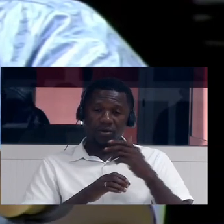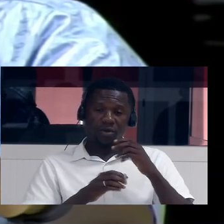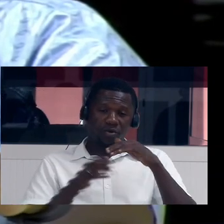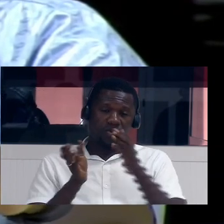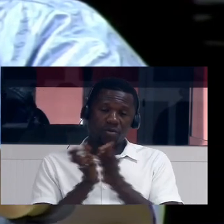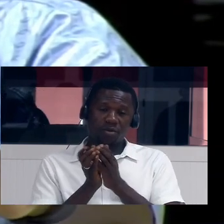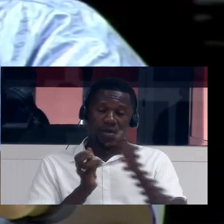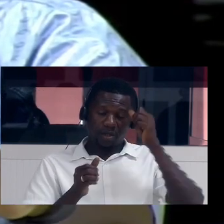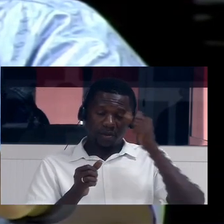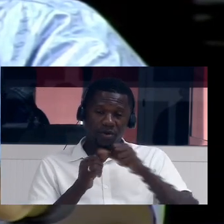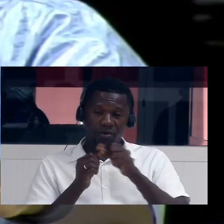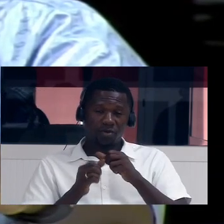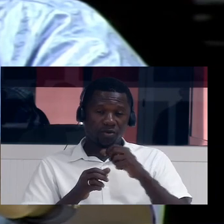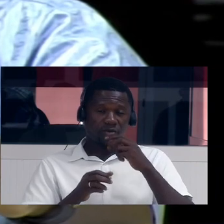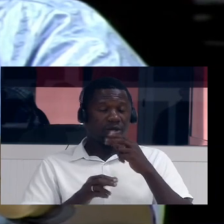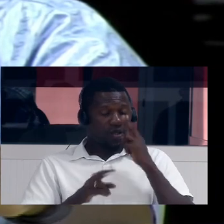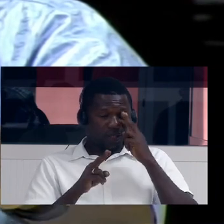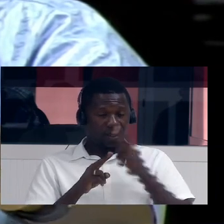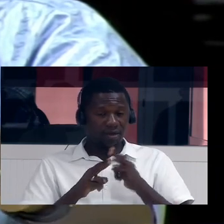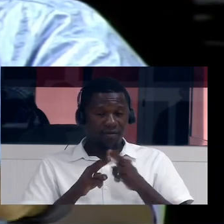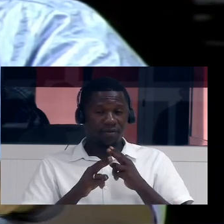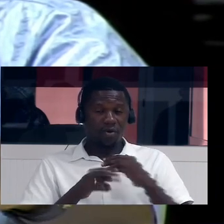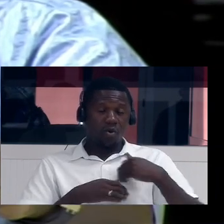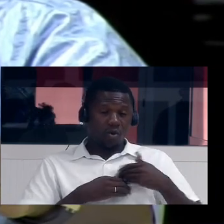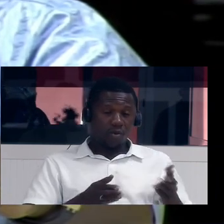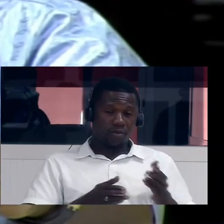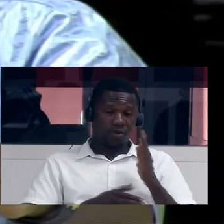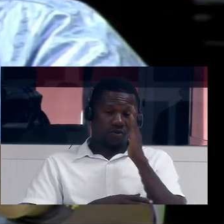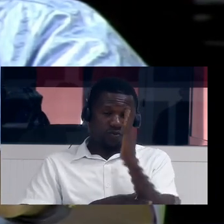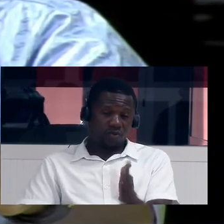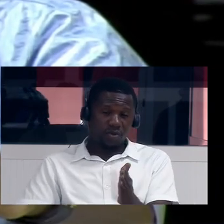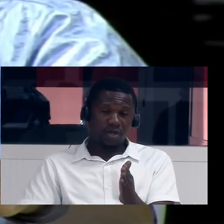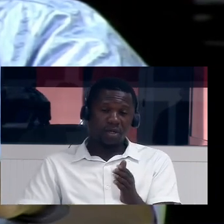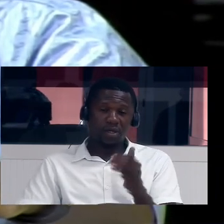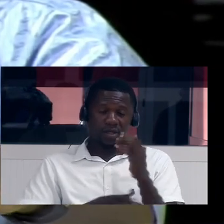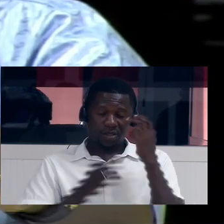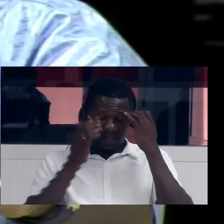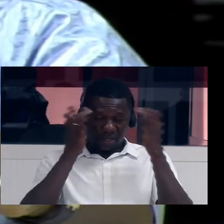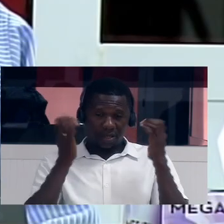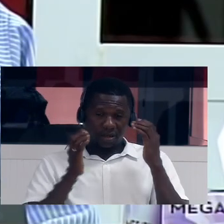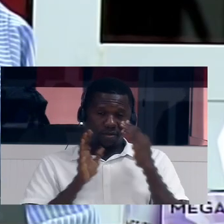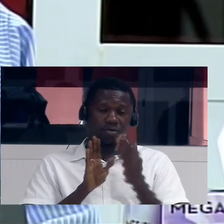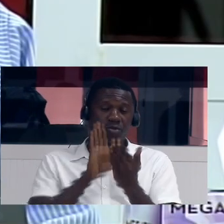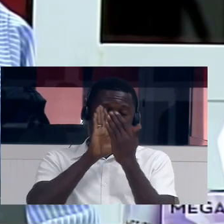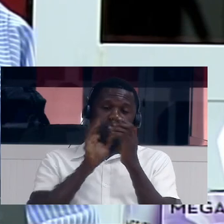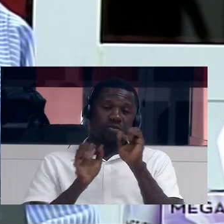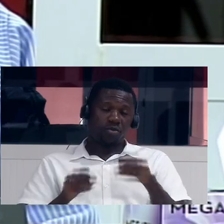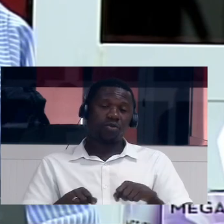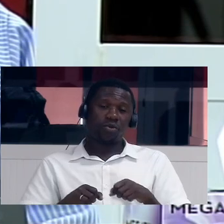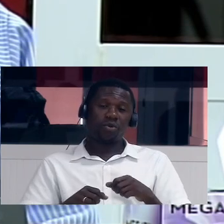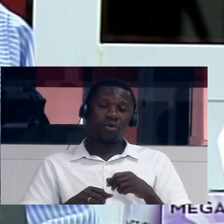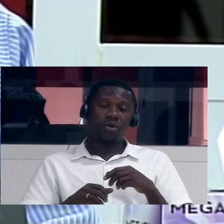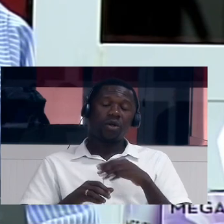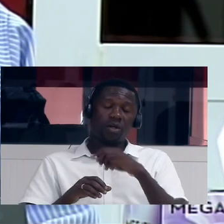courteous, open, neutral, tact, and approachable. Duties are to be carried out in accordance with the